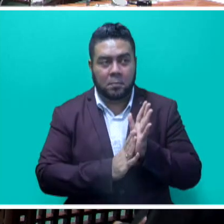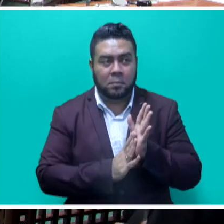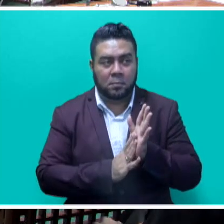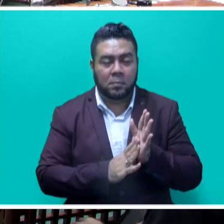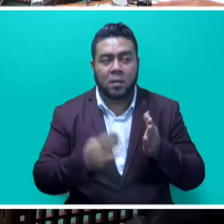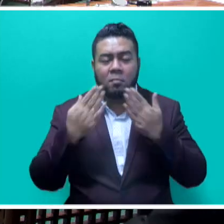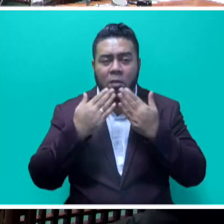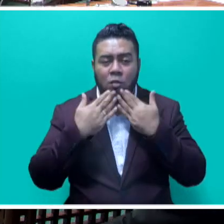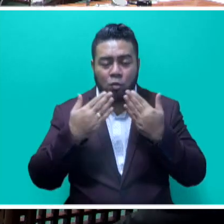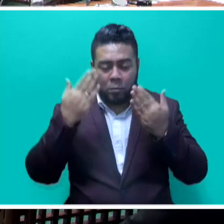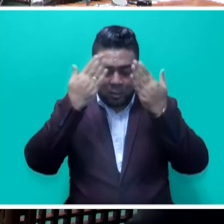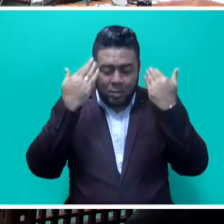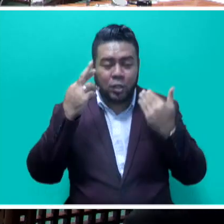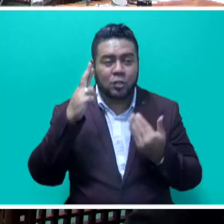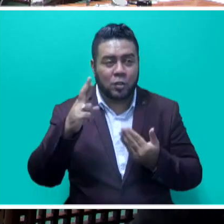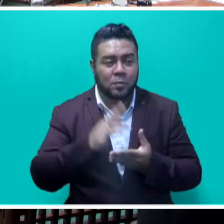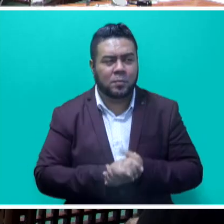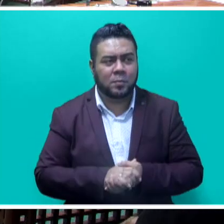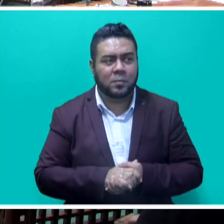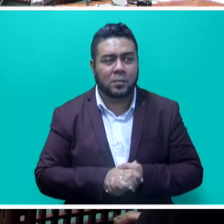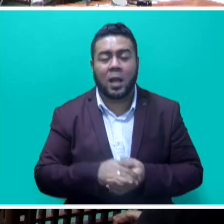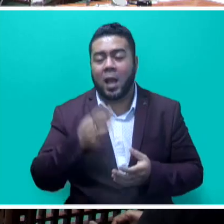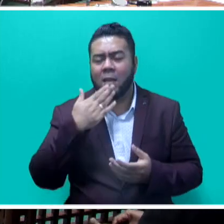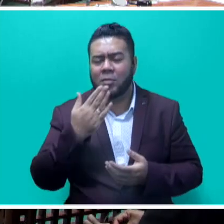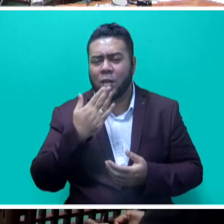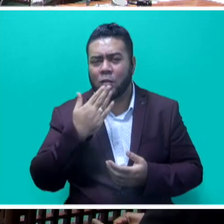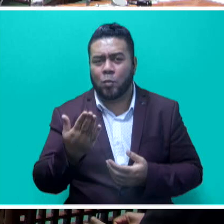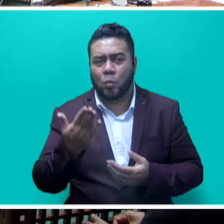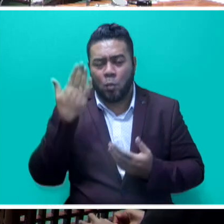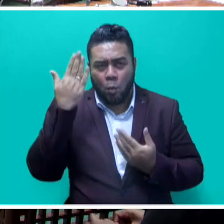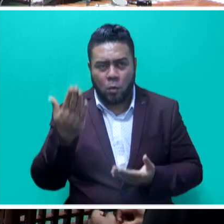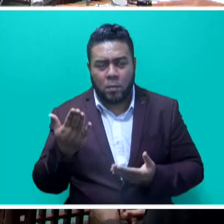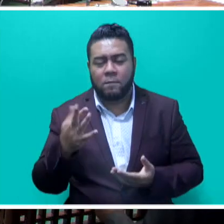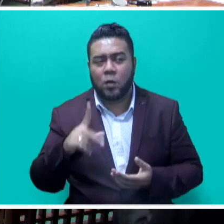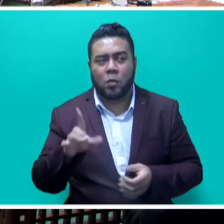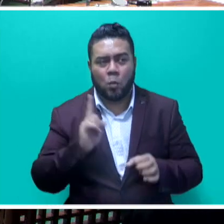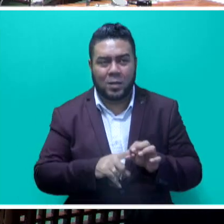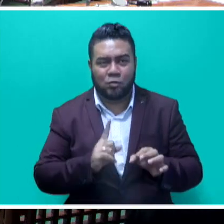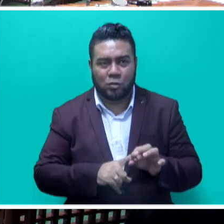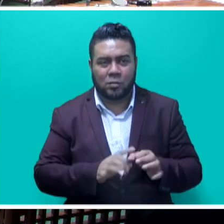Thank you, Mr. Speaker, sir. I thank the Honourable Tunumbuna for the question.